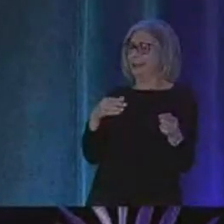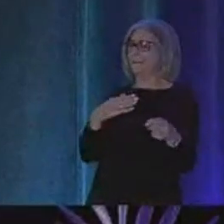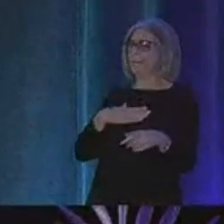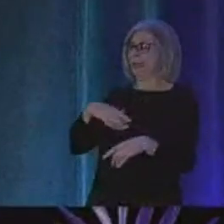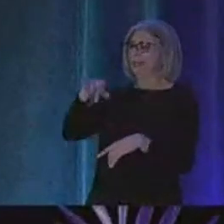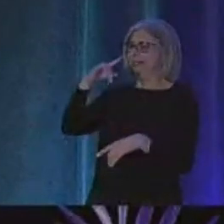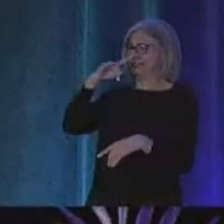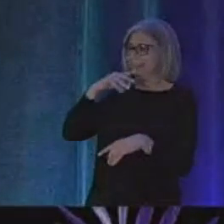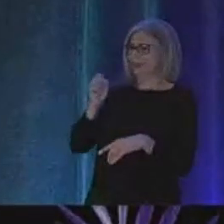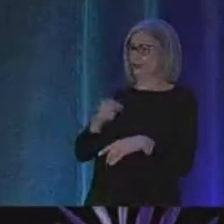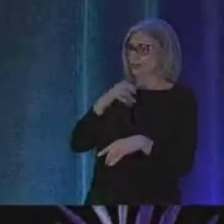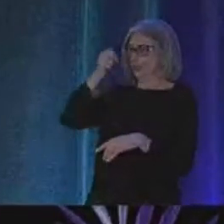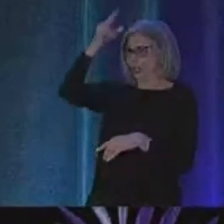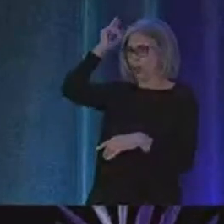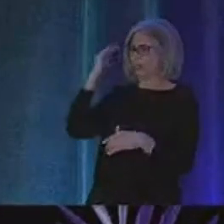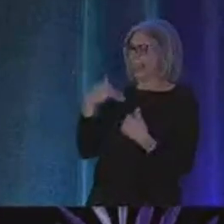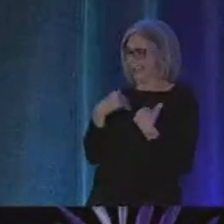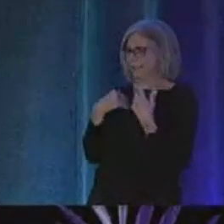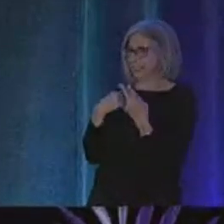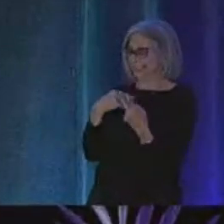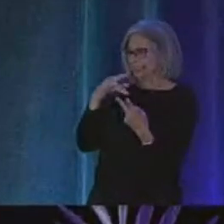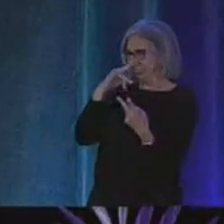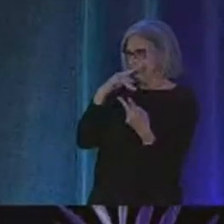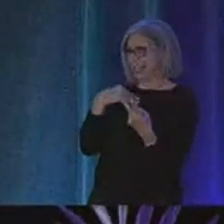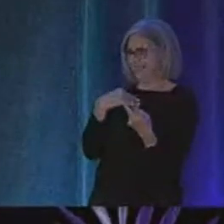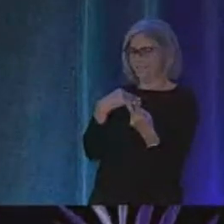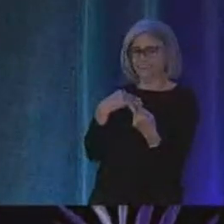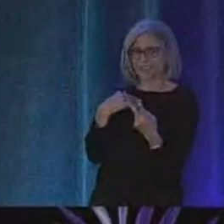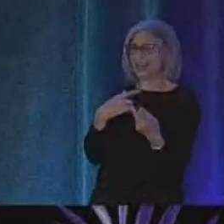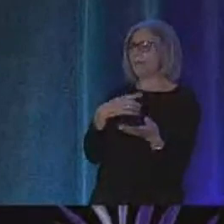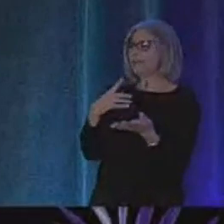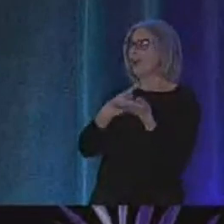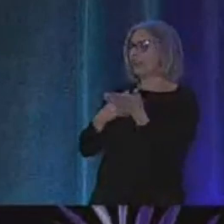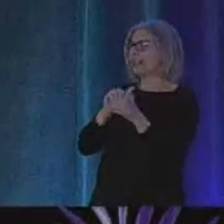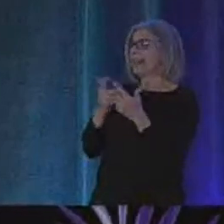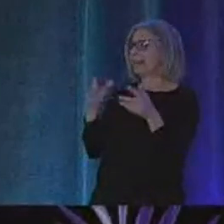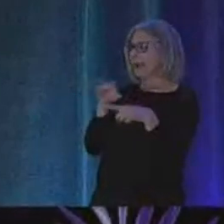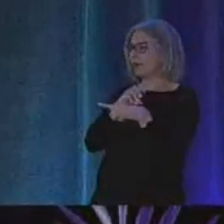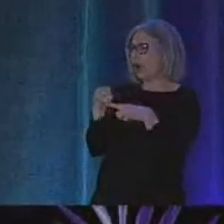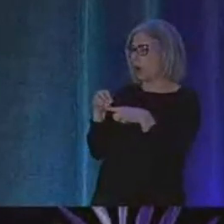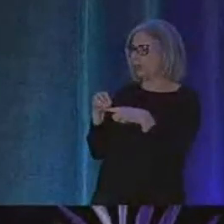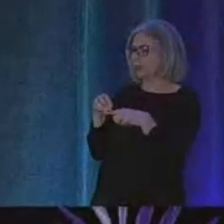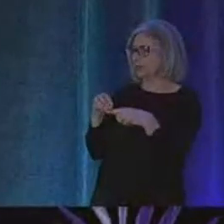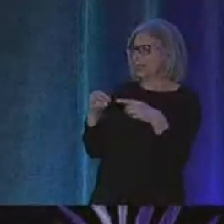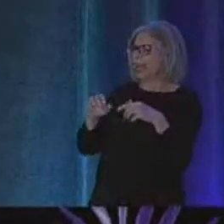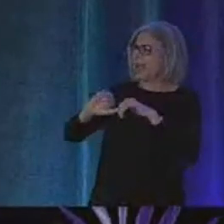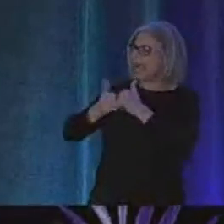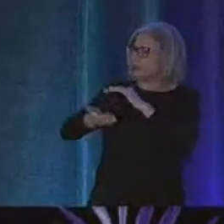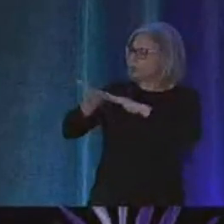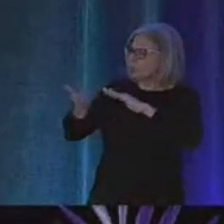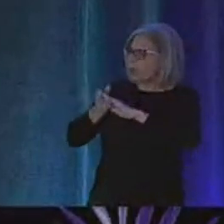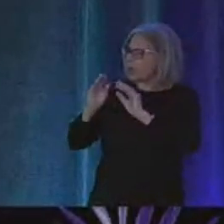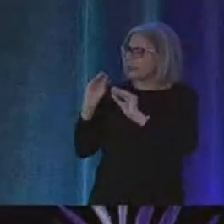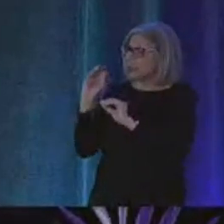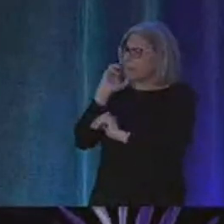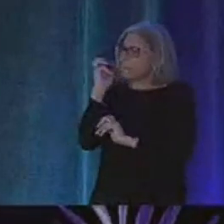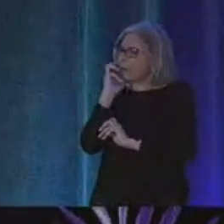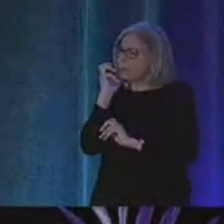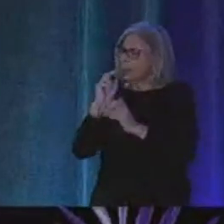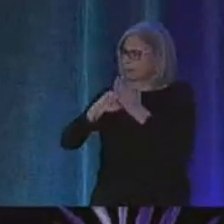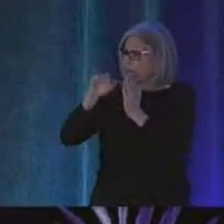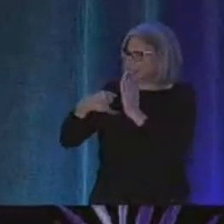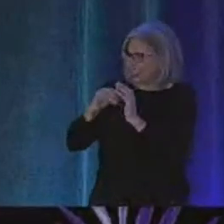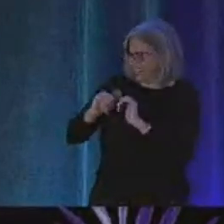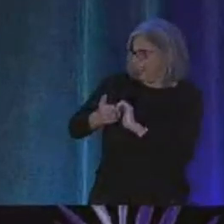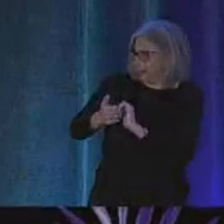So I've done a lot of talking about the code specifics, but how do you run a mobile project? We're used to being